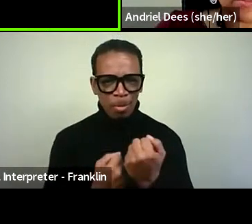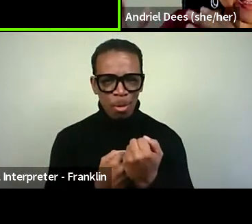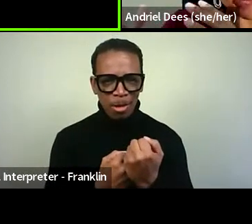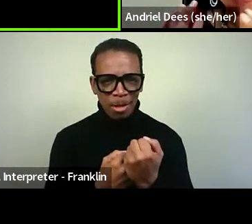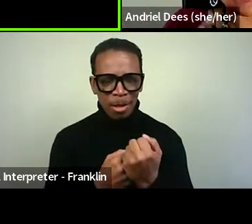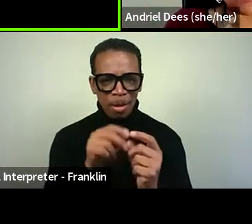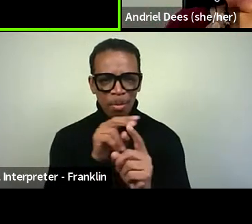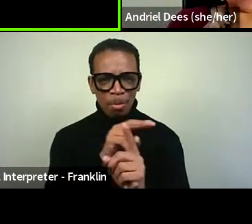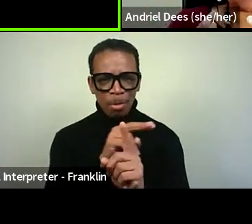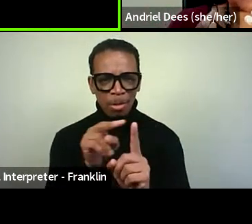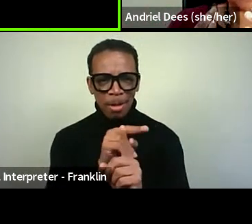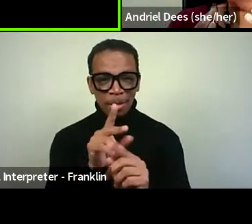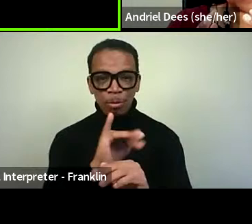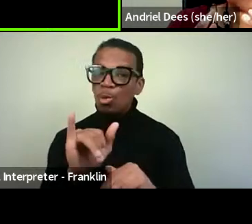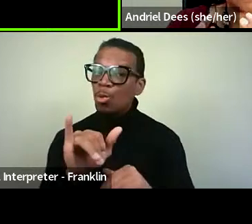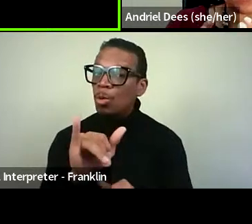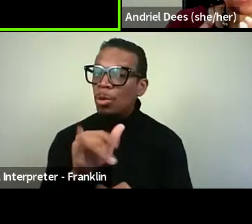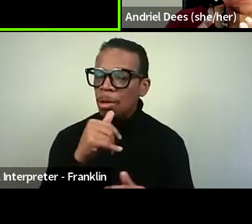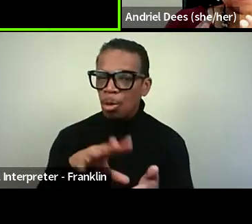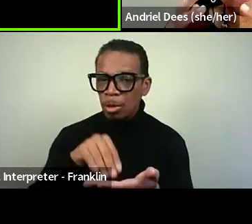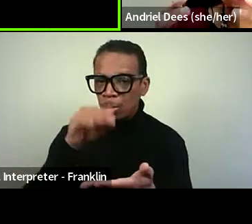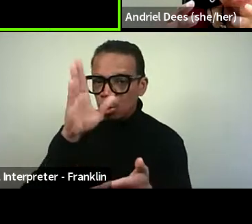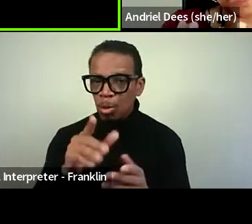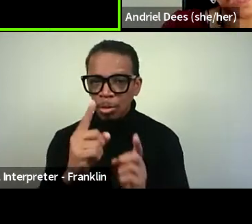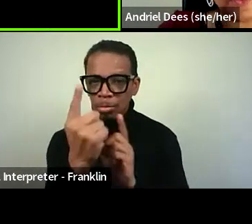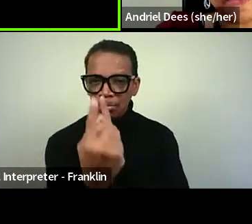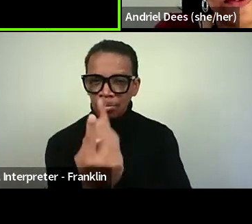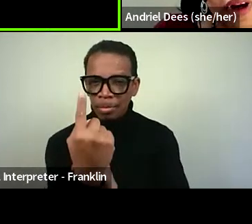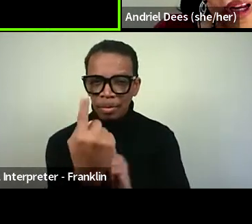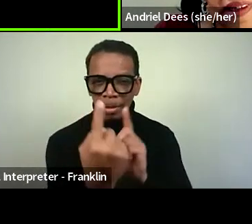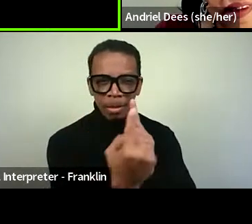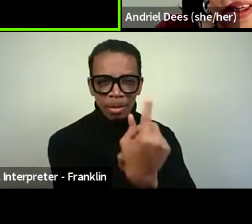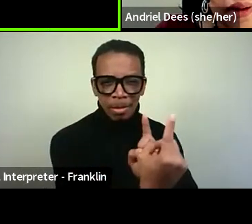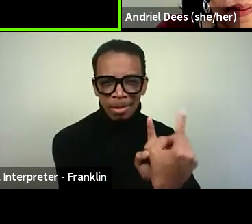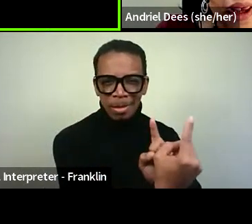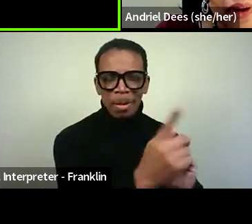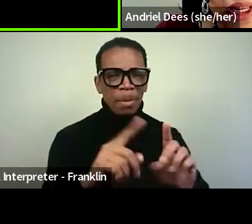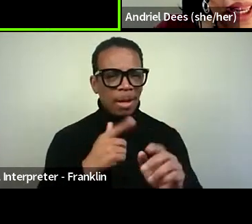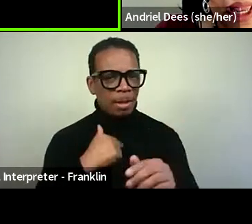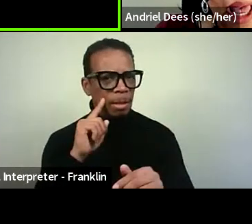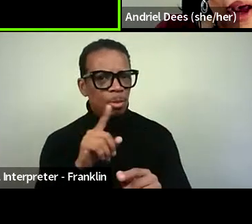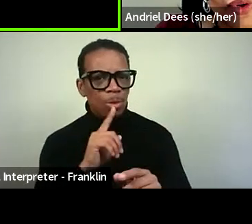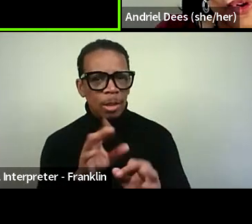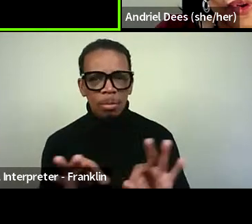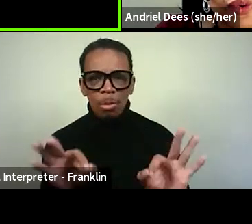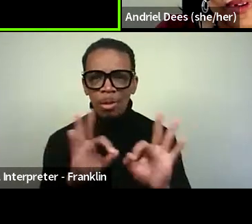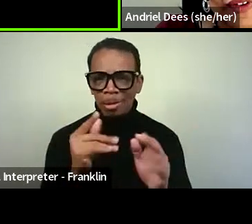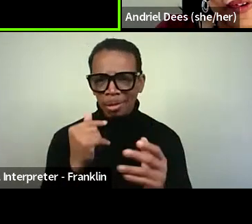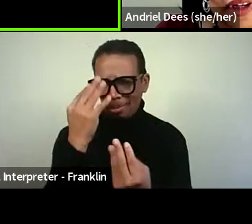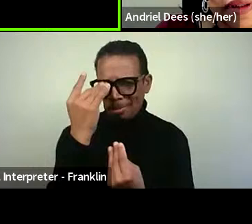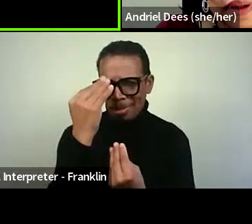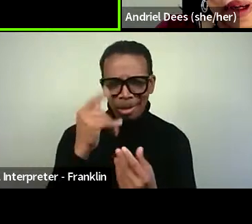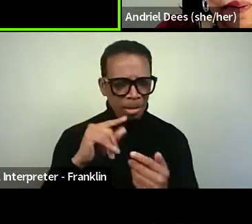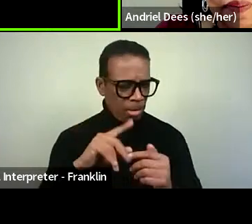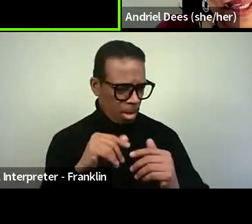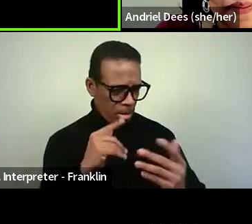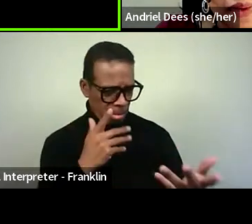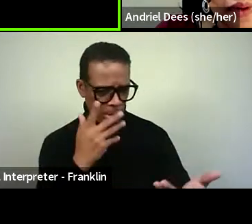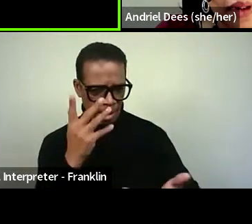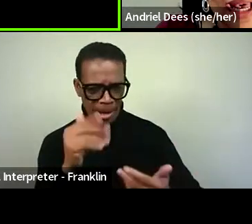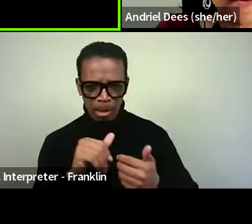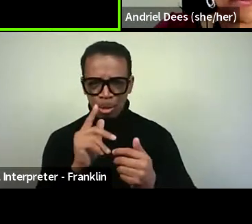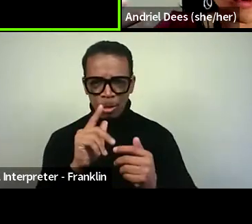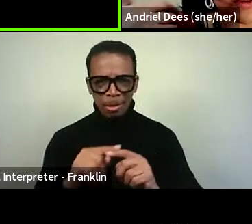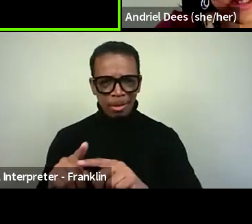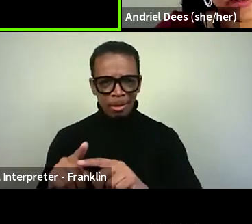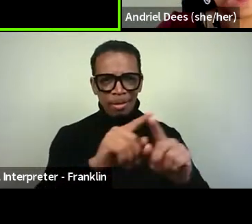well, not just student to student either, because I think it's important for us to think about how do different